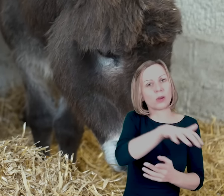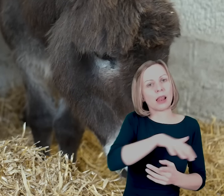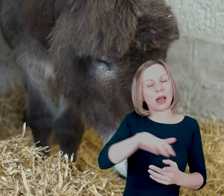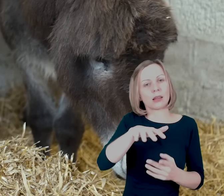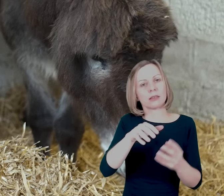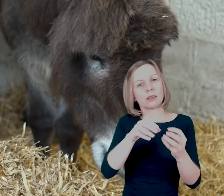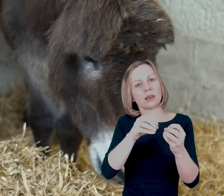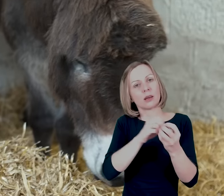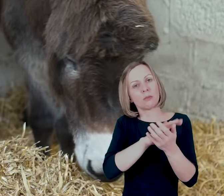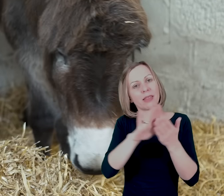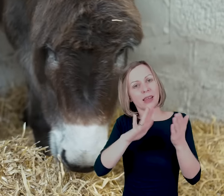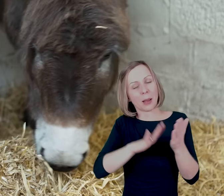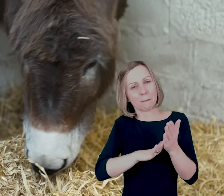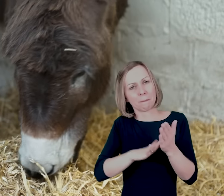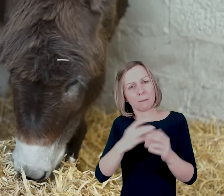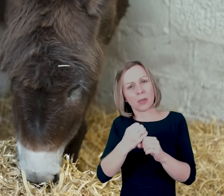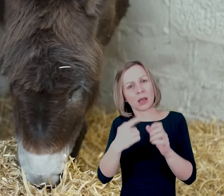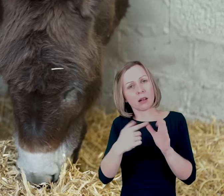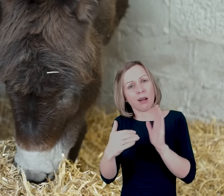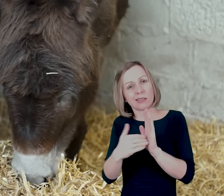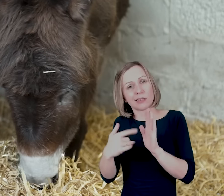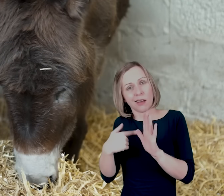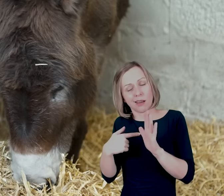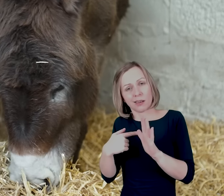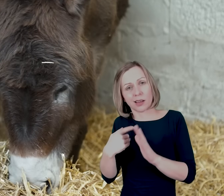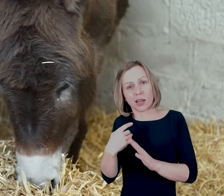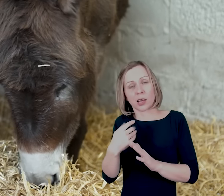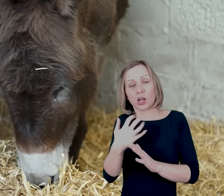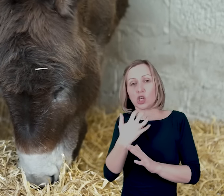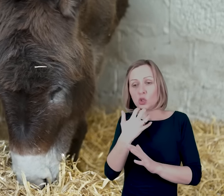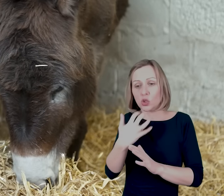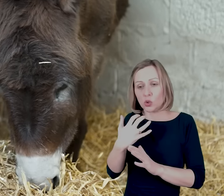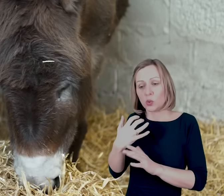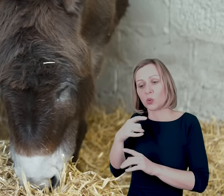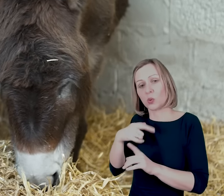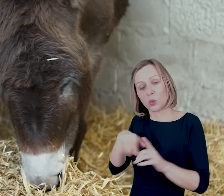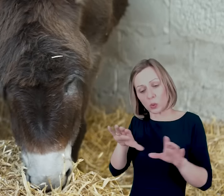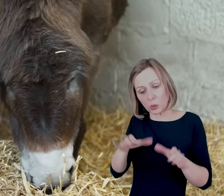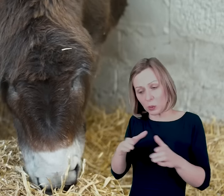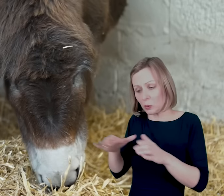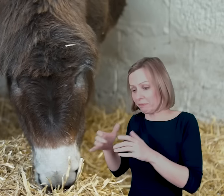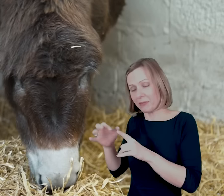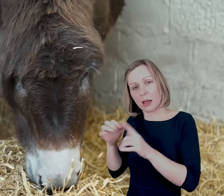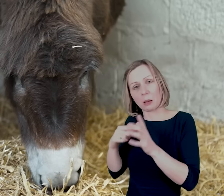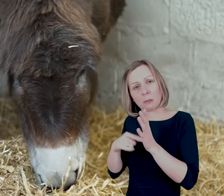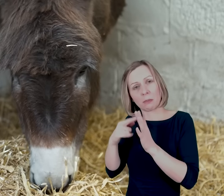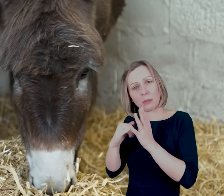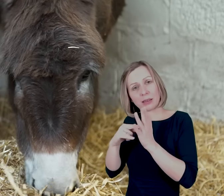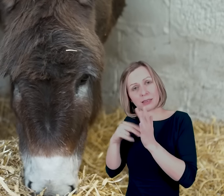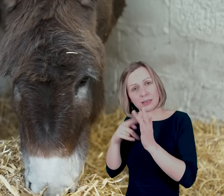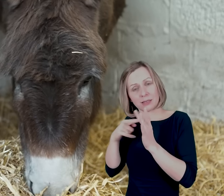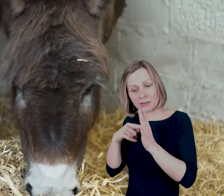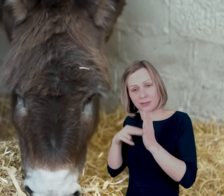Land, for Bethlehem, for Gaza, for Jew and Palestinian, for you were both